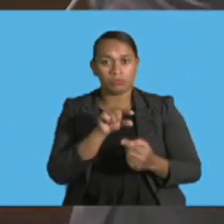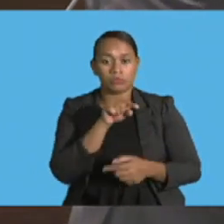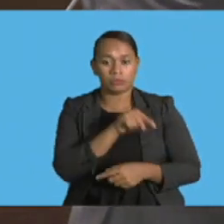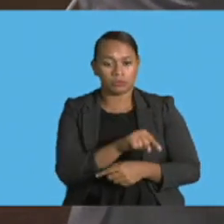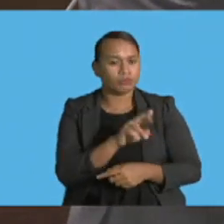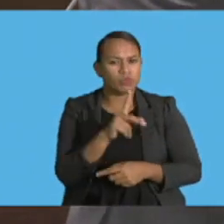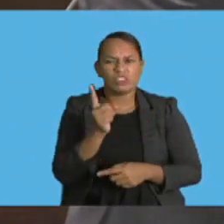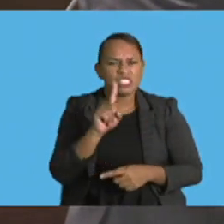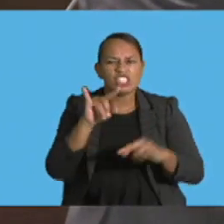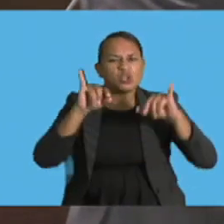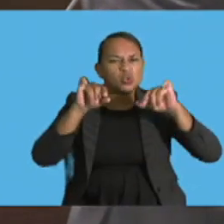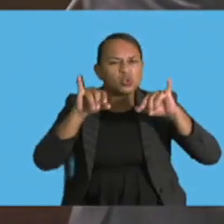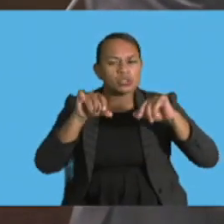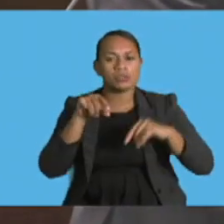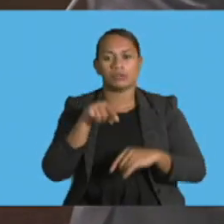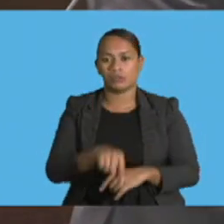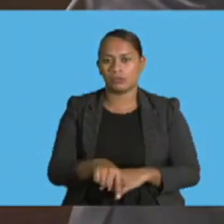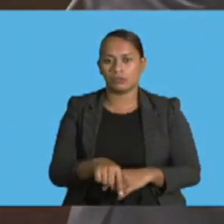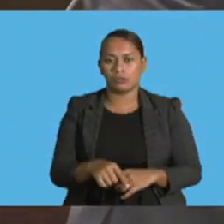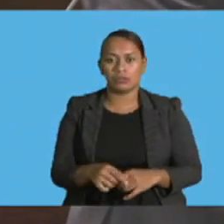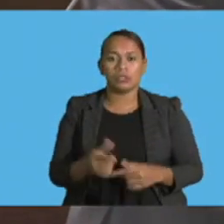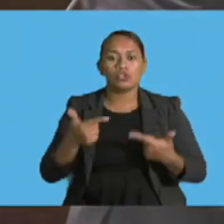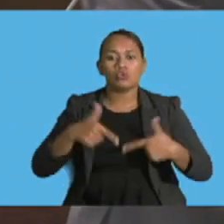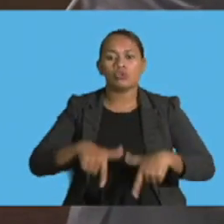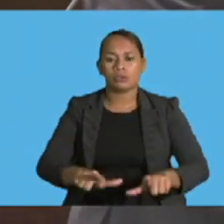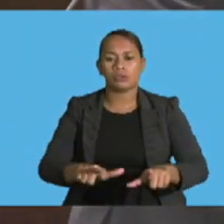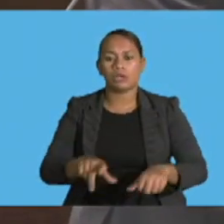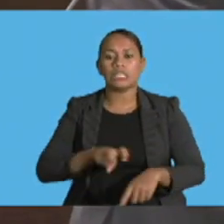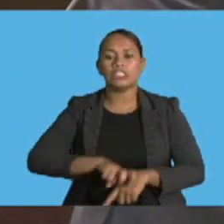cane transportation and harvesting.